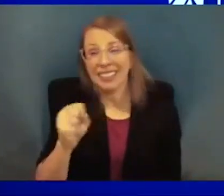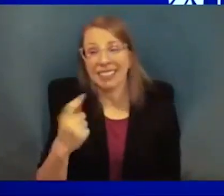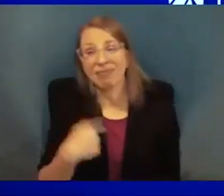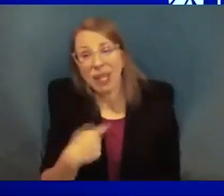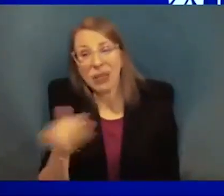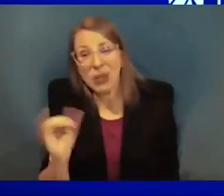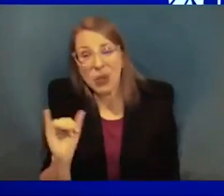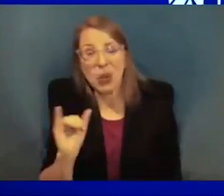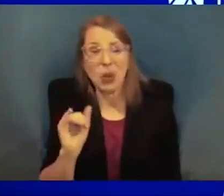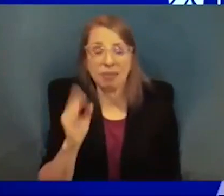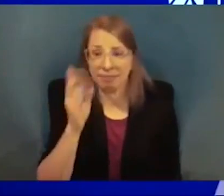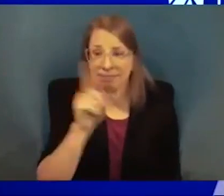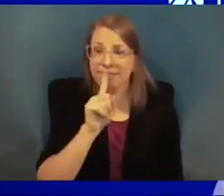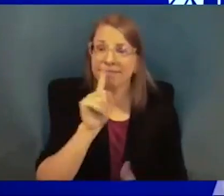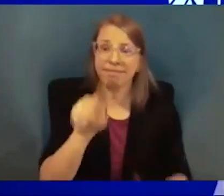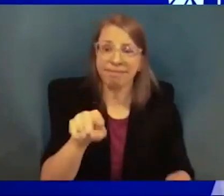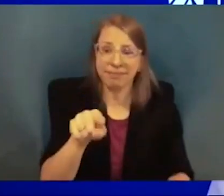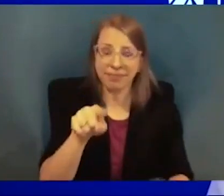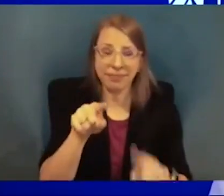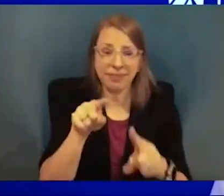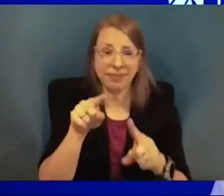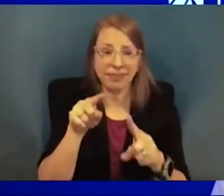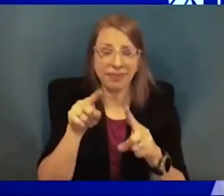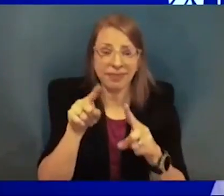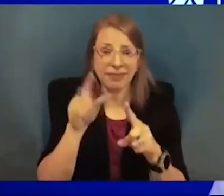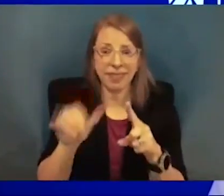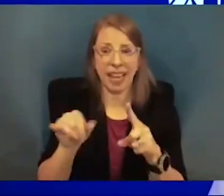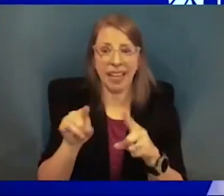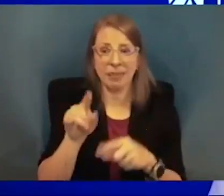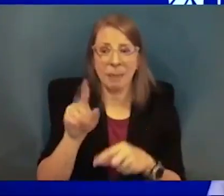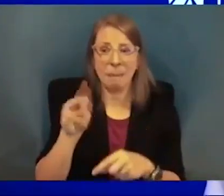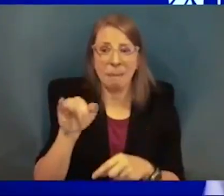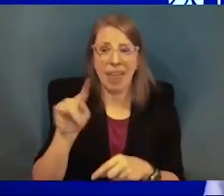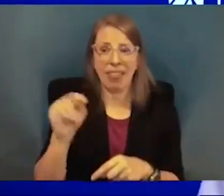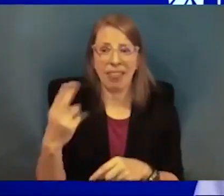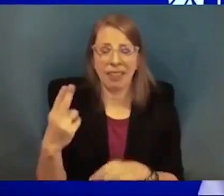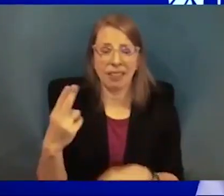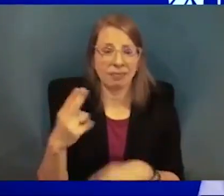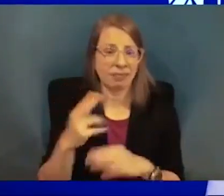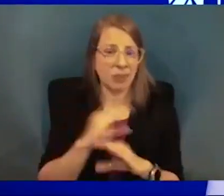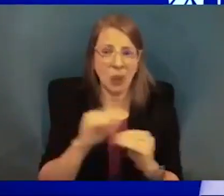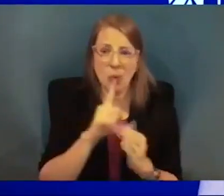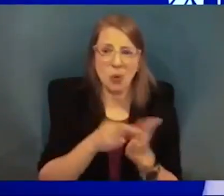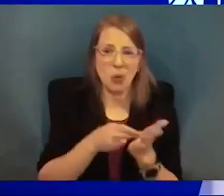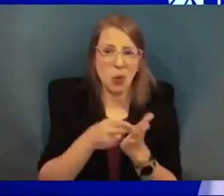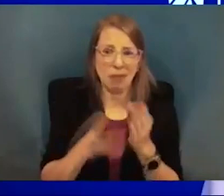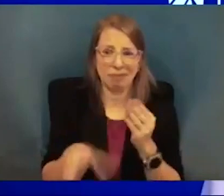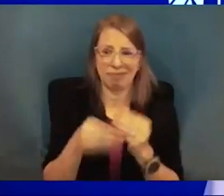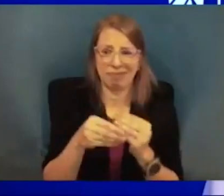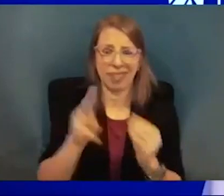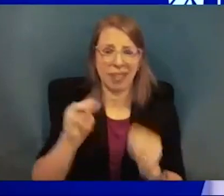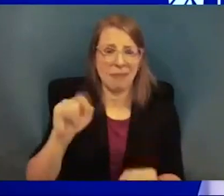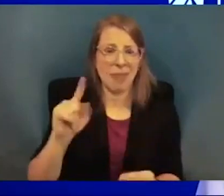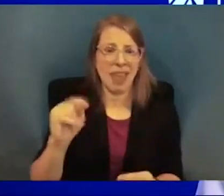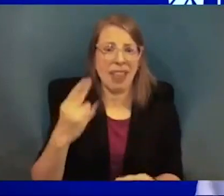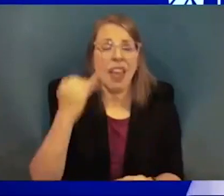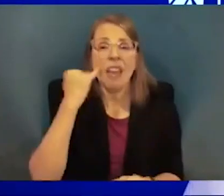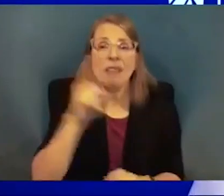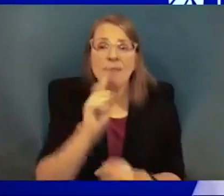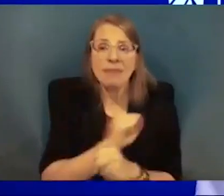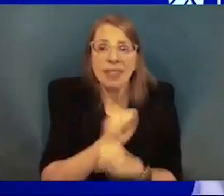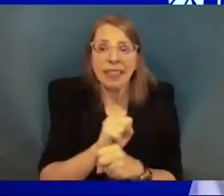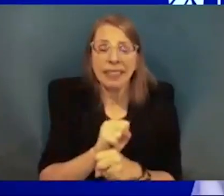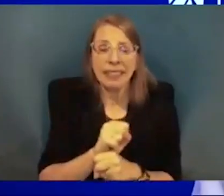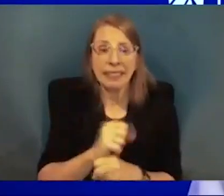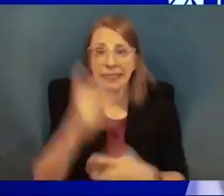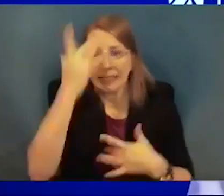There is no truth to that myth. When you have really, really sick patients in, yeah, you bill a certain